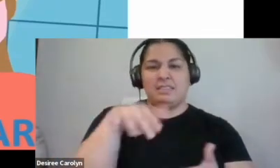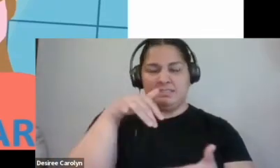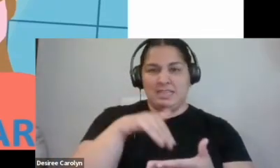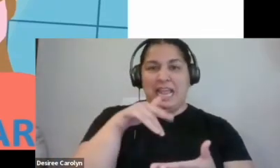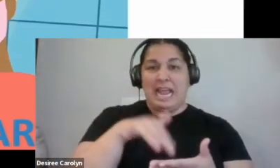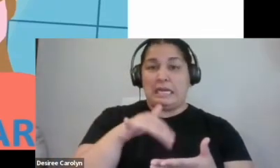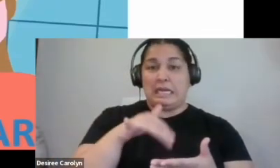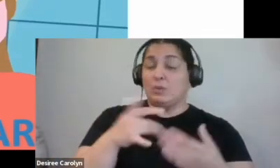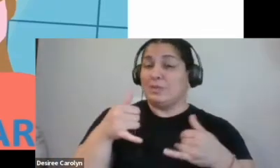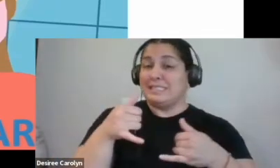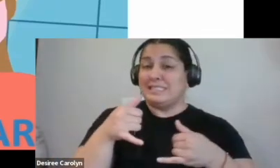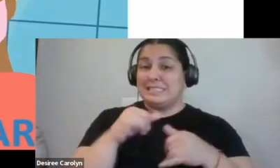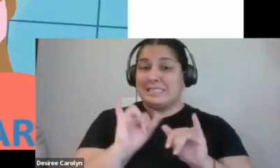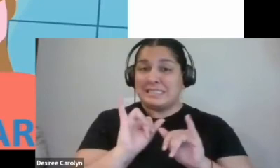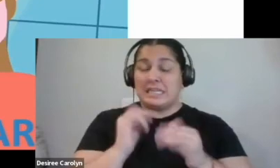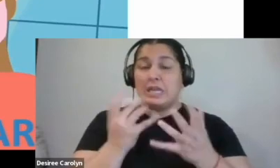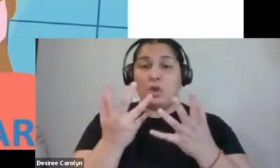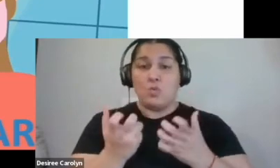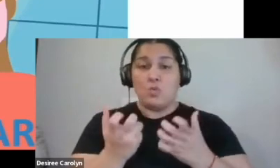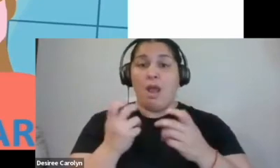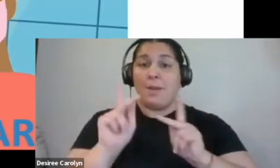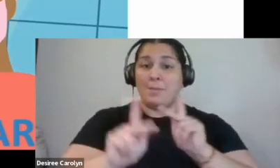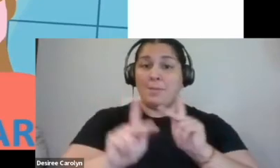living with HIV who get COVID.